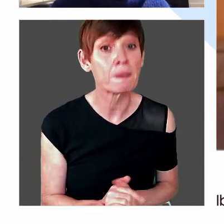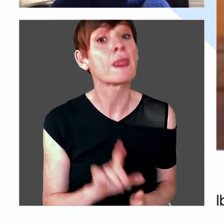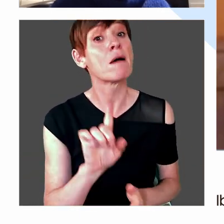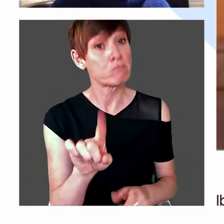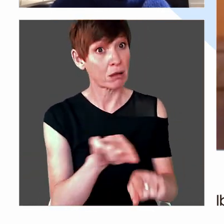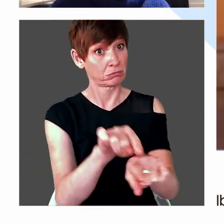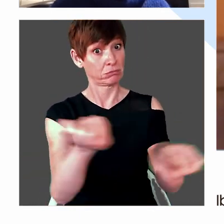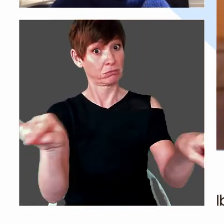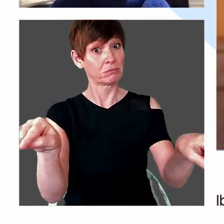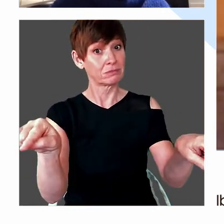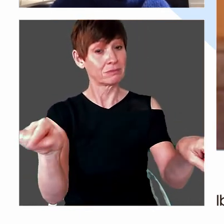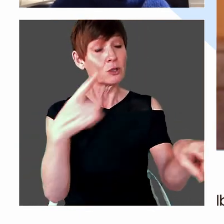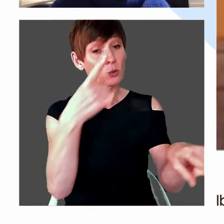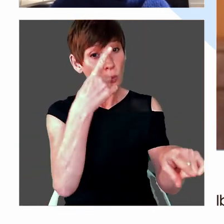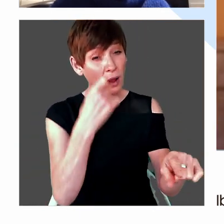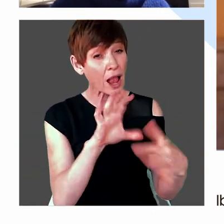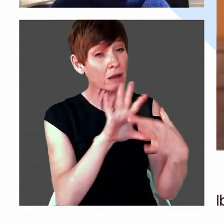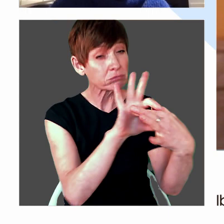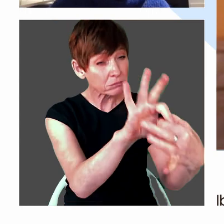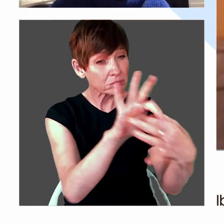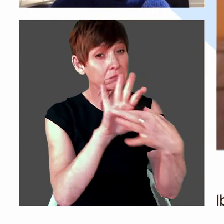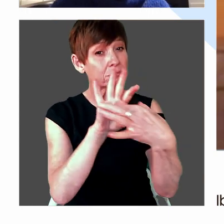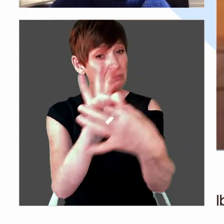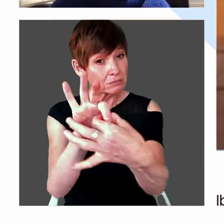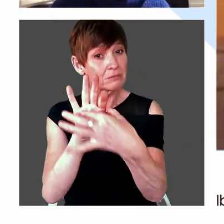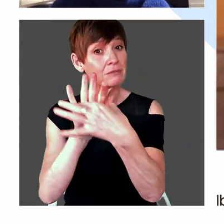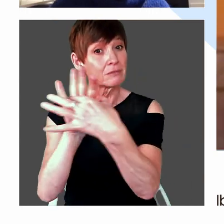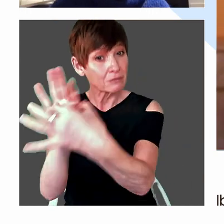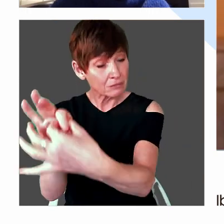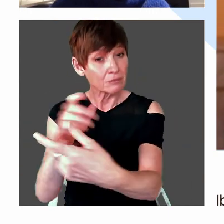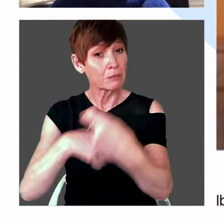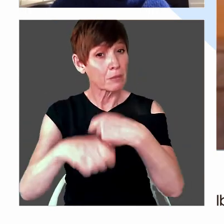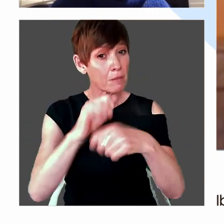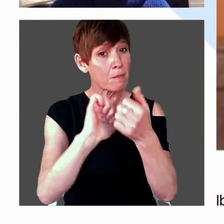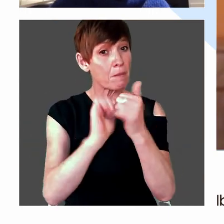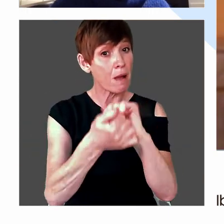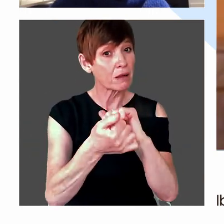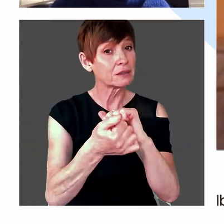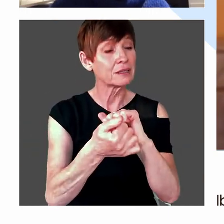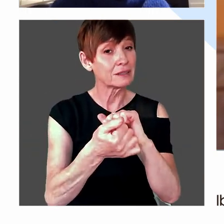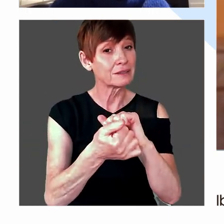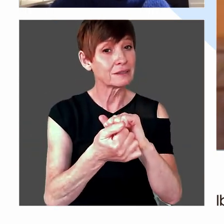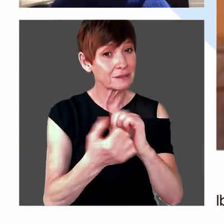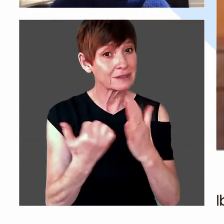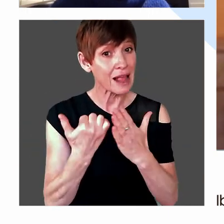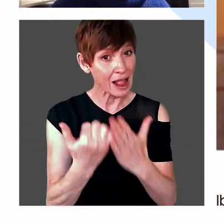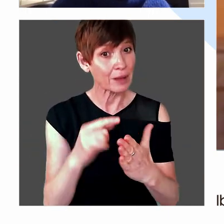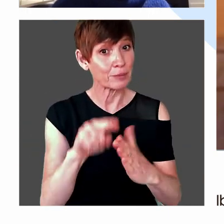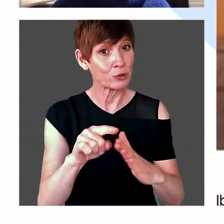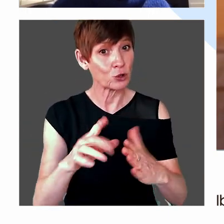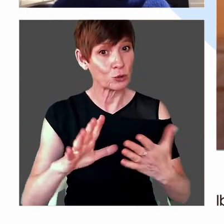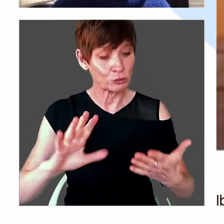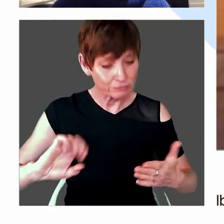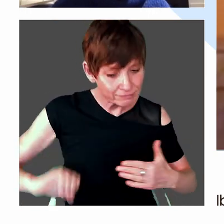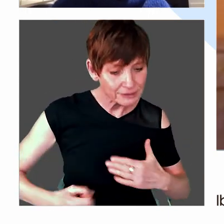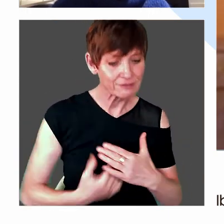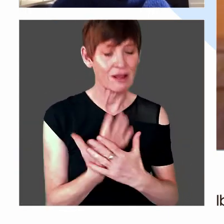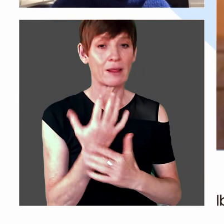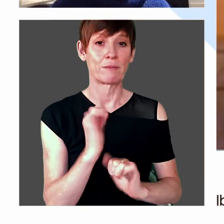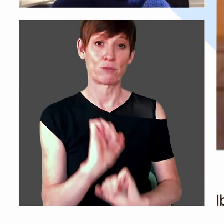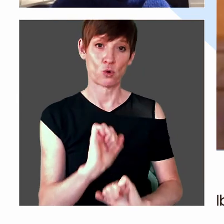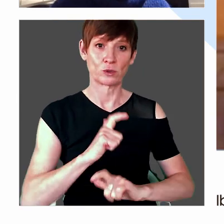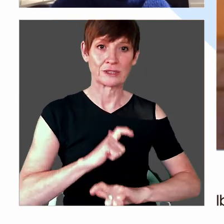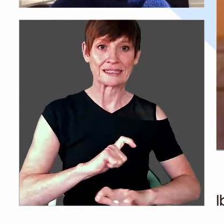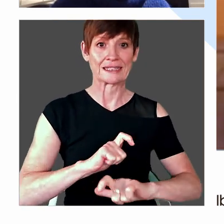manufacturers, people you can partner with in the process that will help you build your sustainable kind of product. Luckily